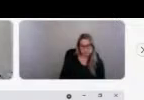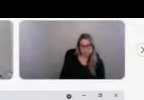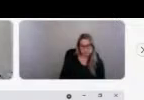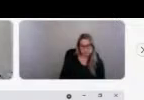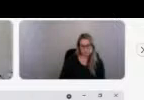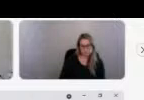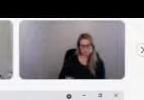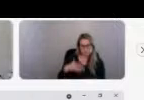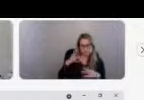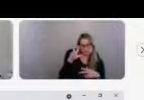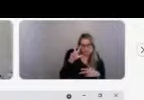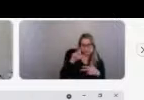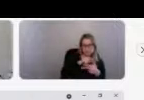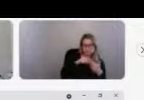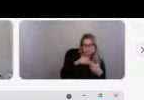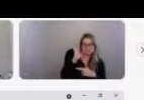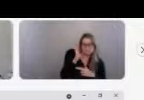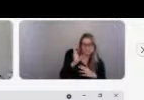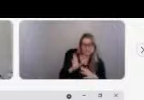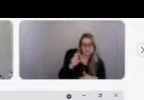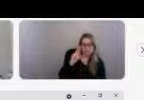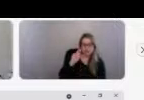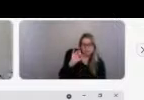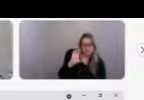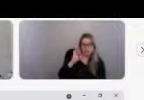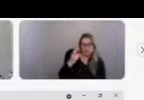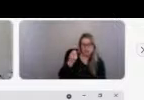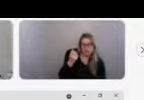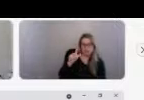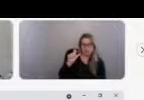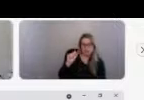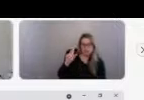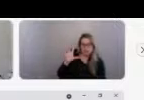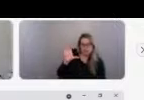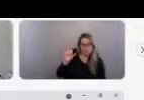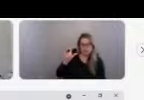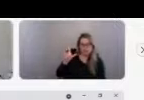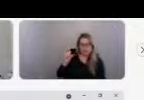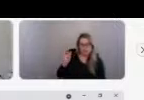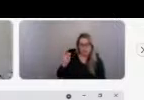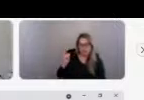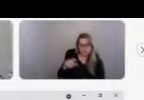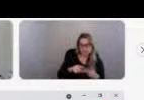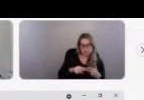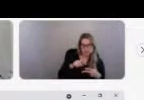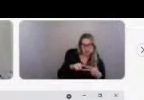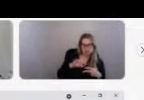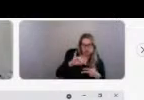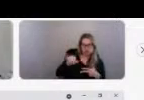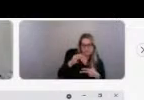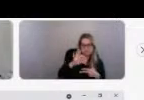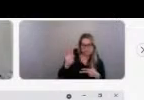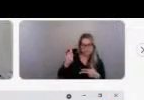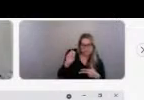the next three people speakers are nicholas collins jeffrey tusker and then anna sanchez navarro